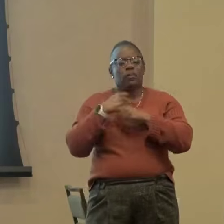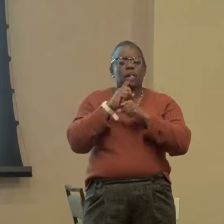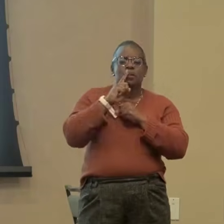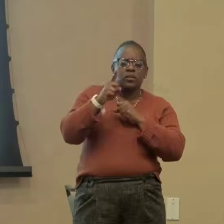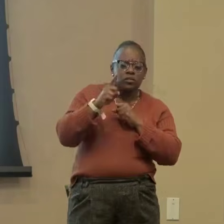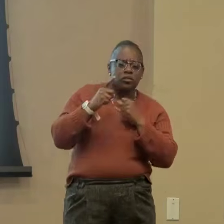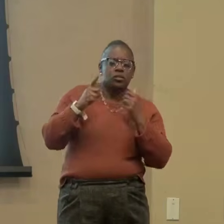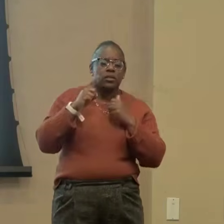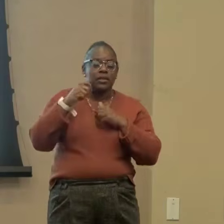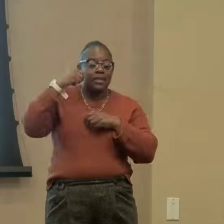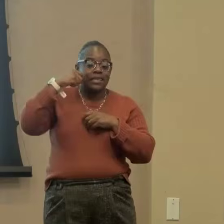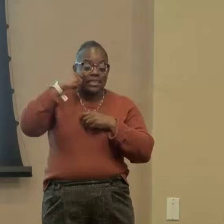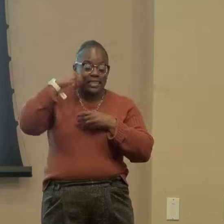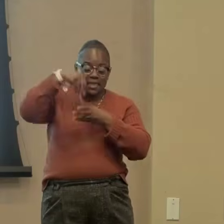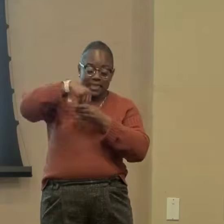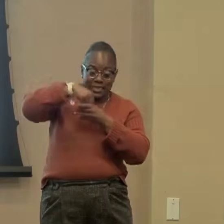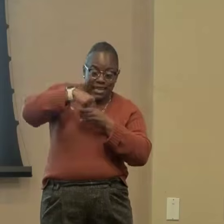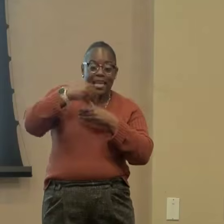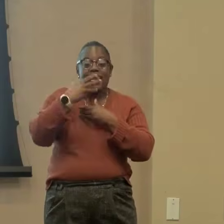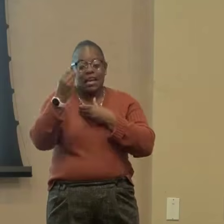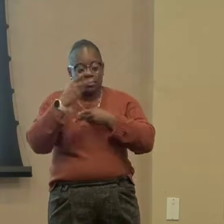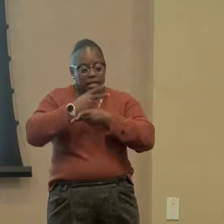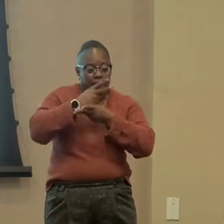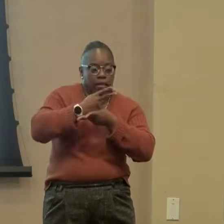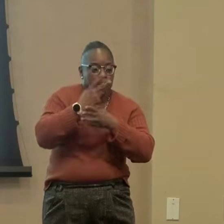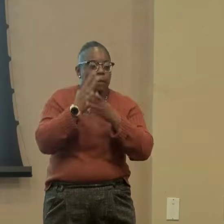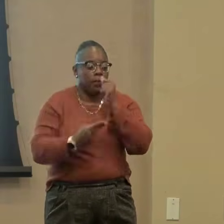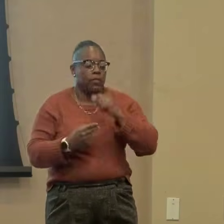you're treating the skin from the inside out and the outside in.